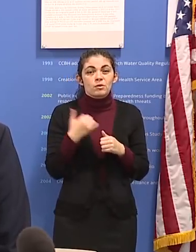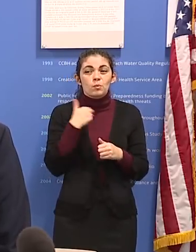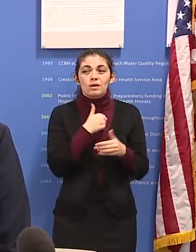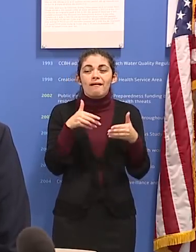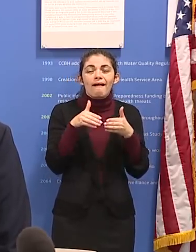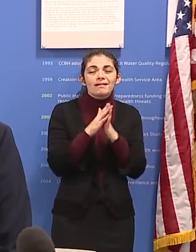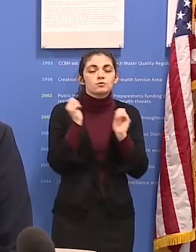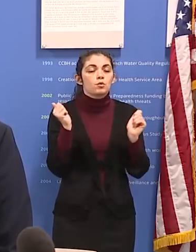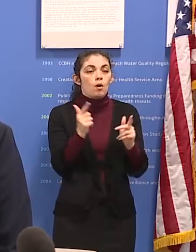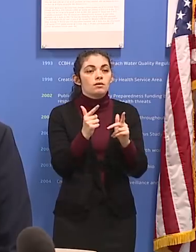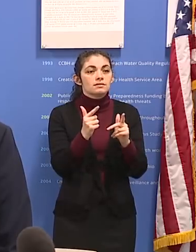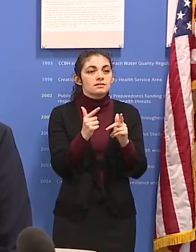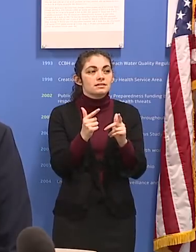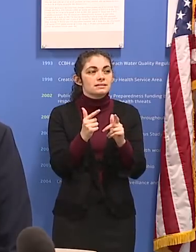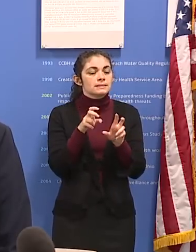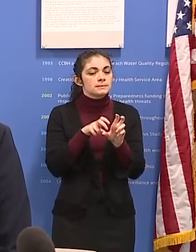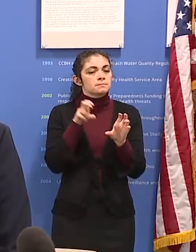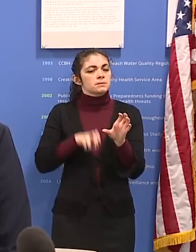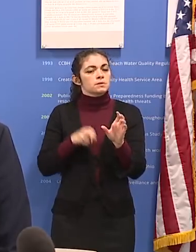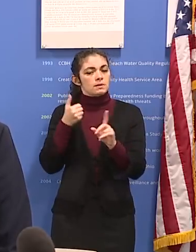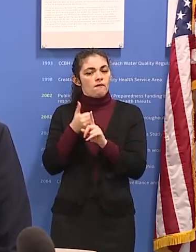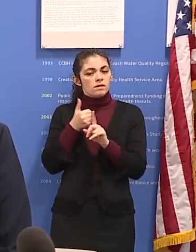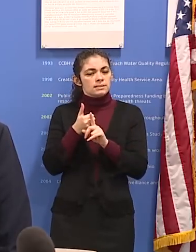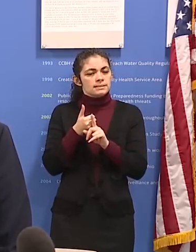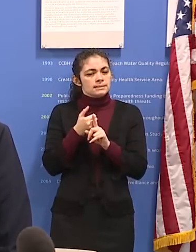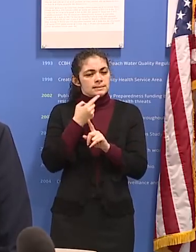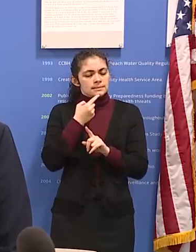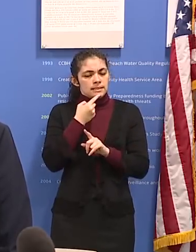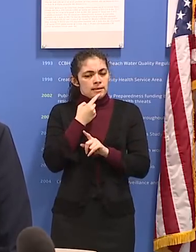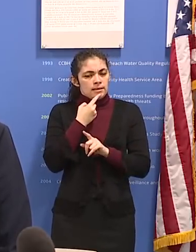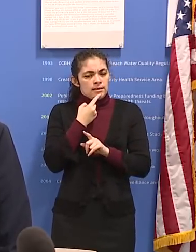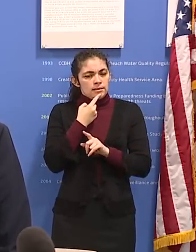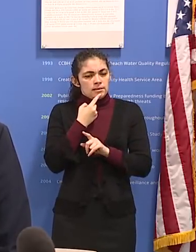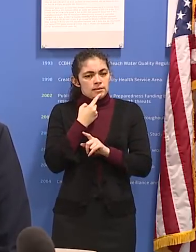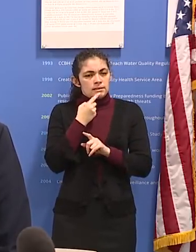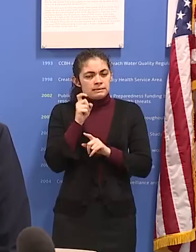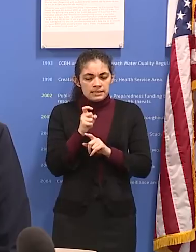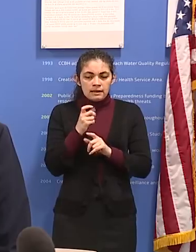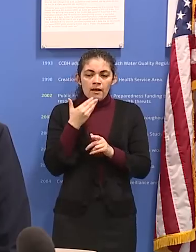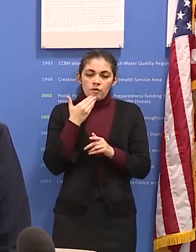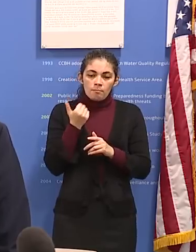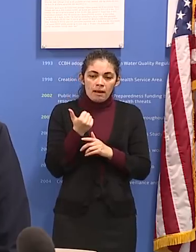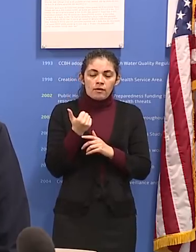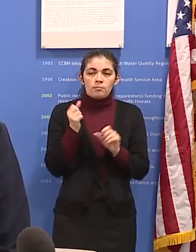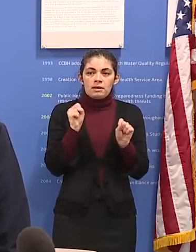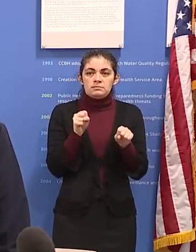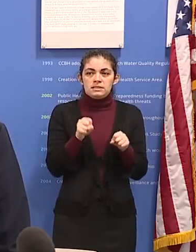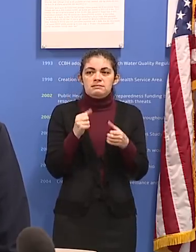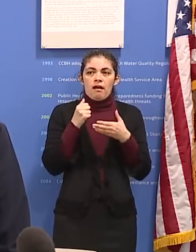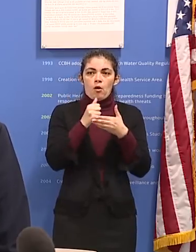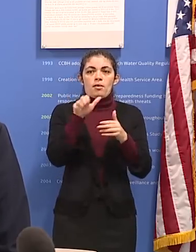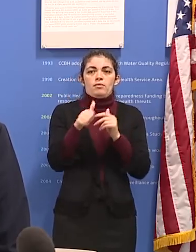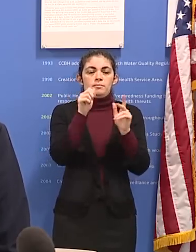all of you to take a step back, and this is where your better angels need to emerge. And this is where